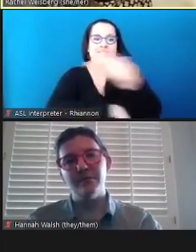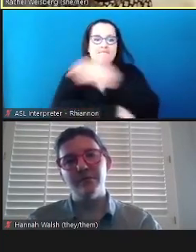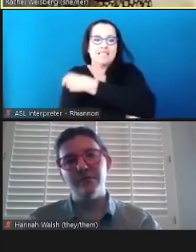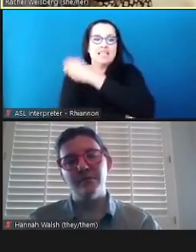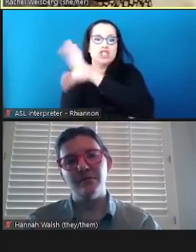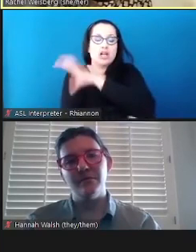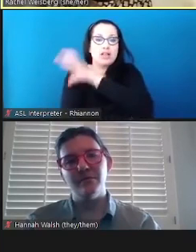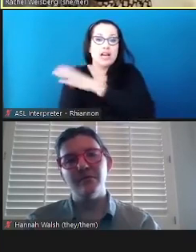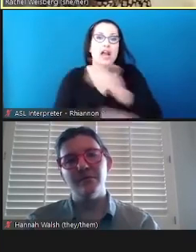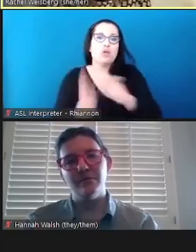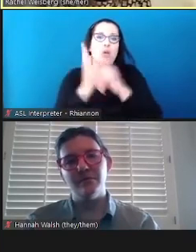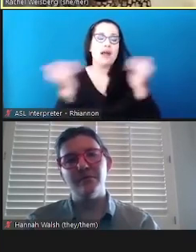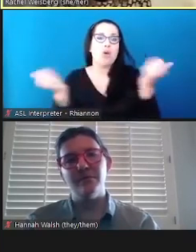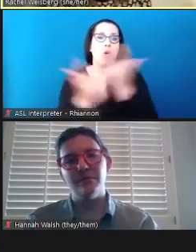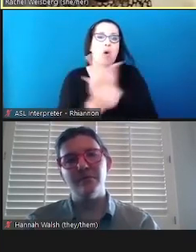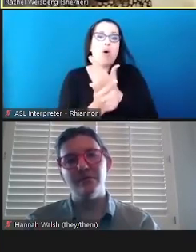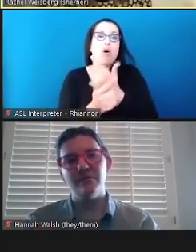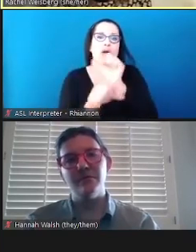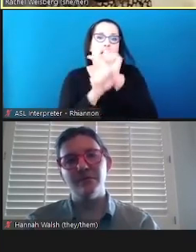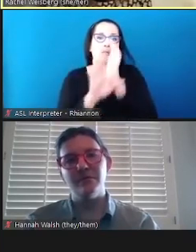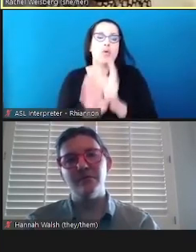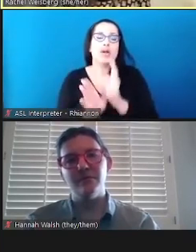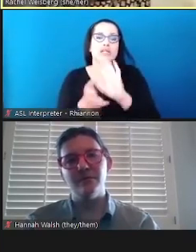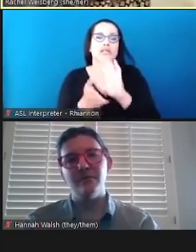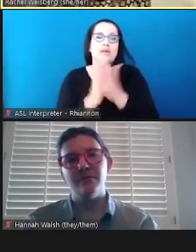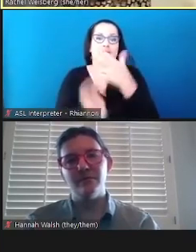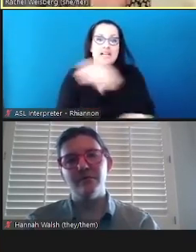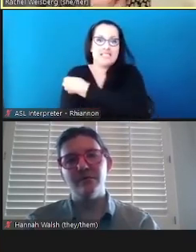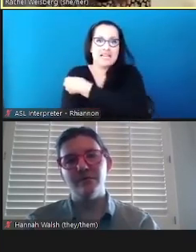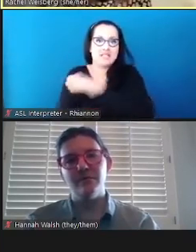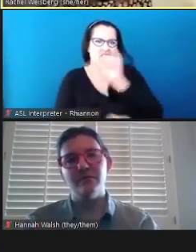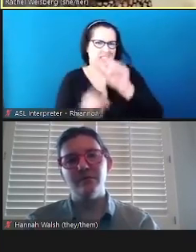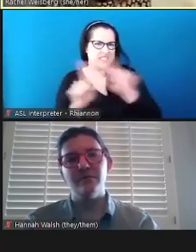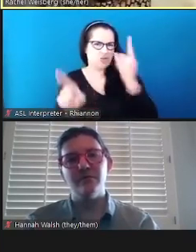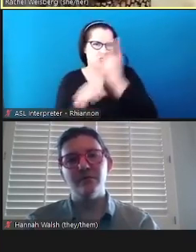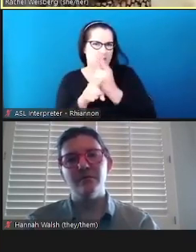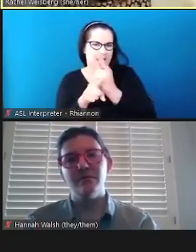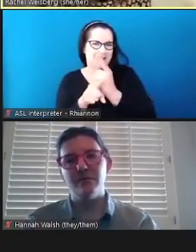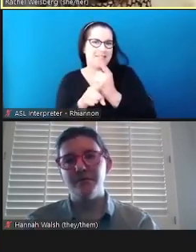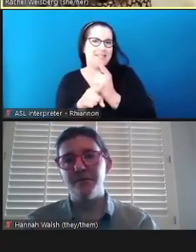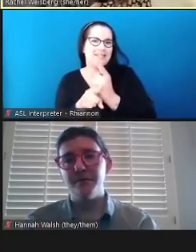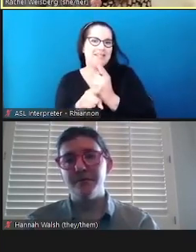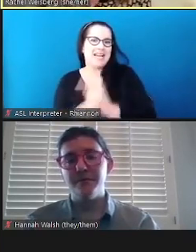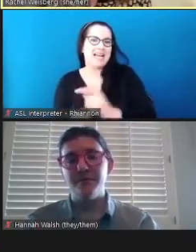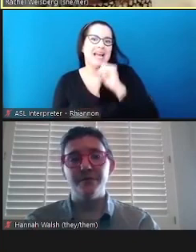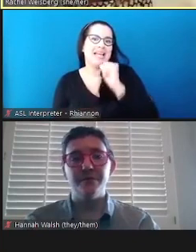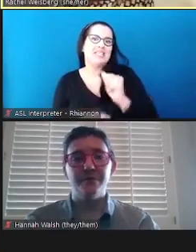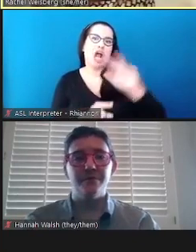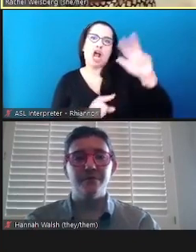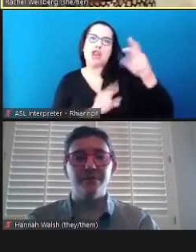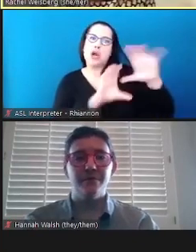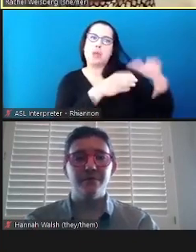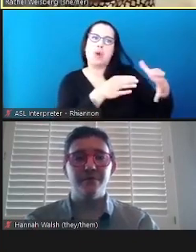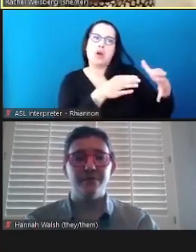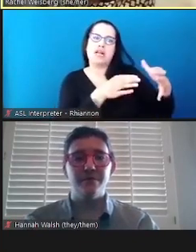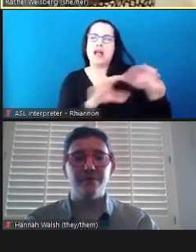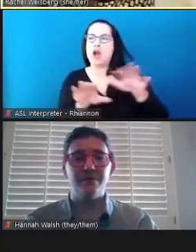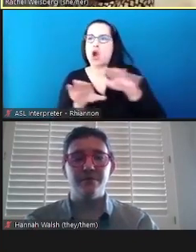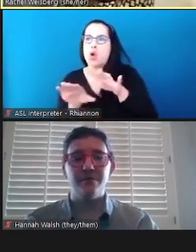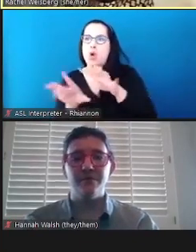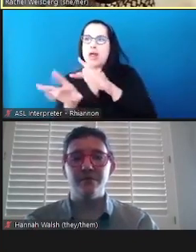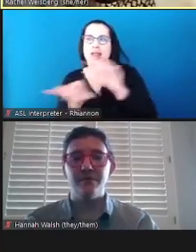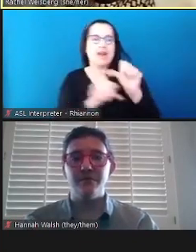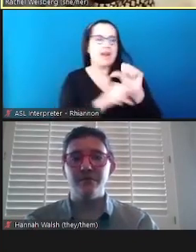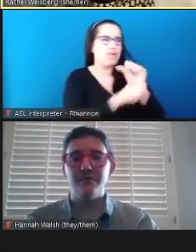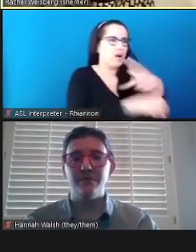their employees. Okay, so that's a little bit of a different situation, right? It's not a third-party off-site vaccine situation. It's something that's happening at